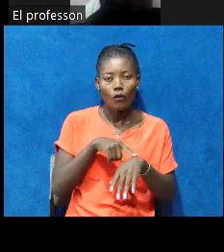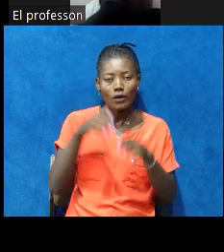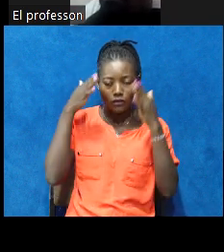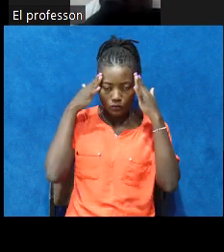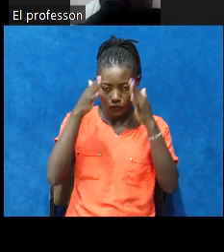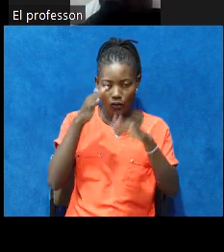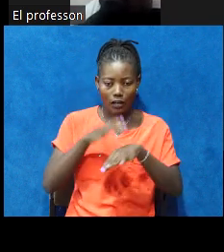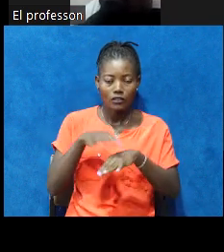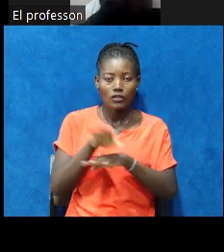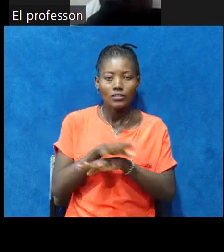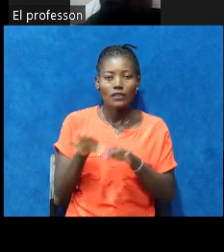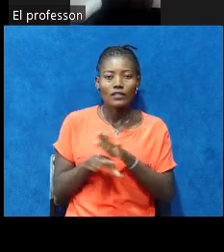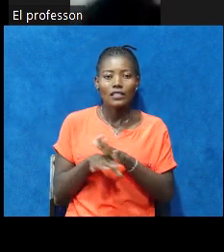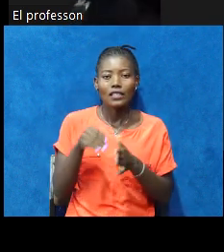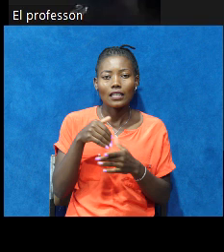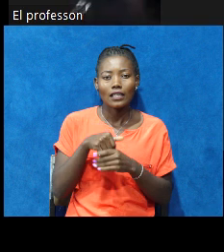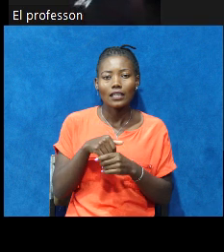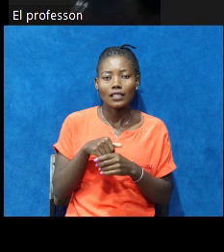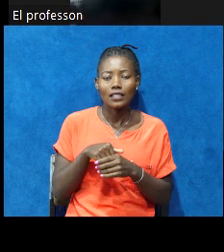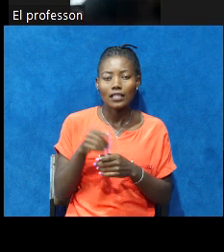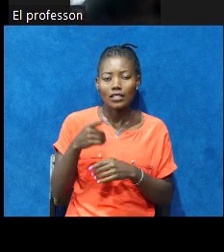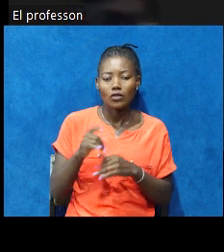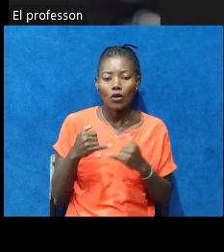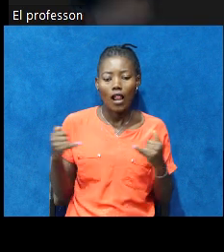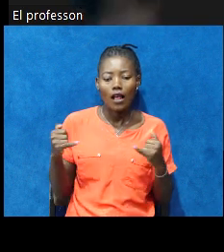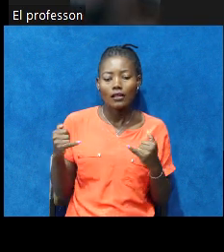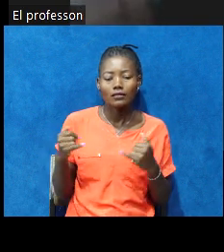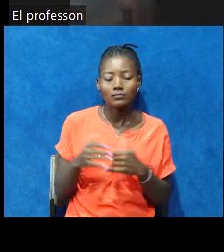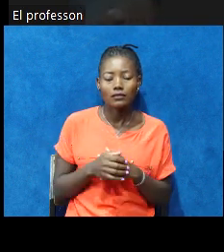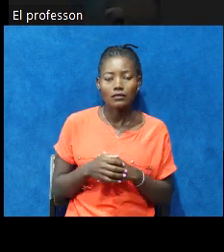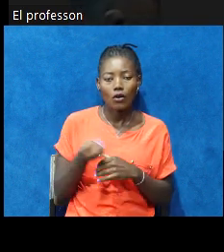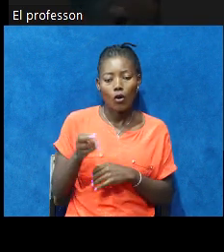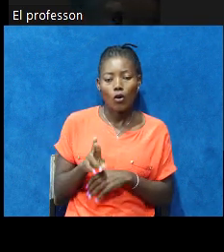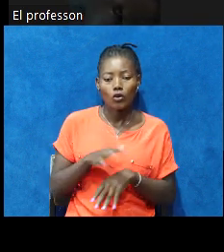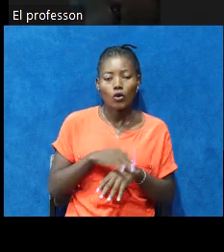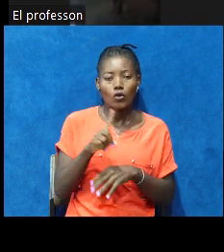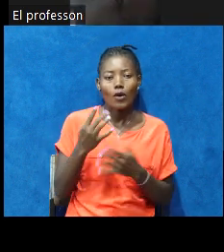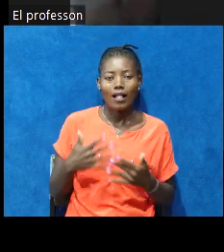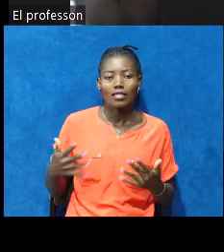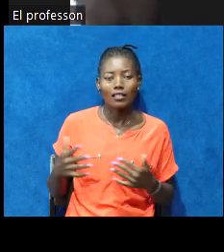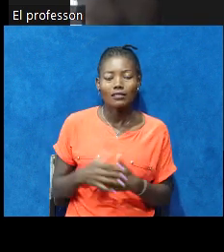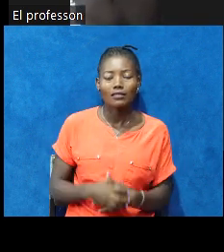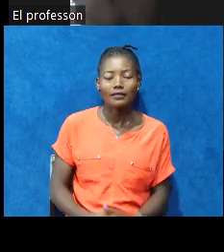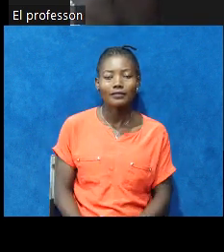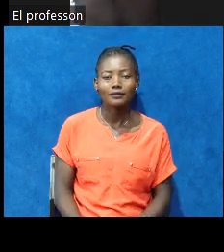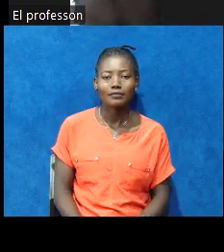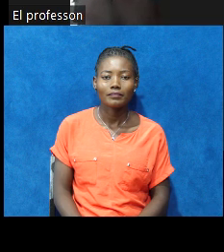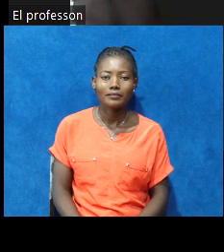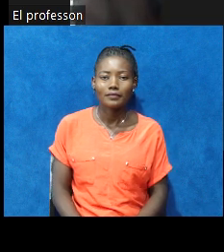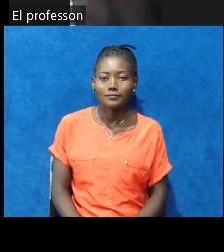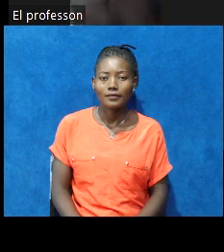focus on everything within your line of sight or on one thing in your line of sight.